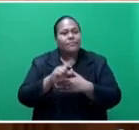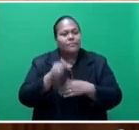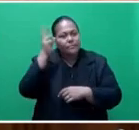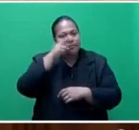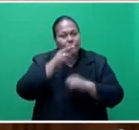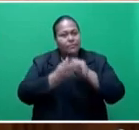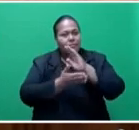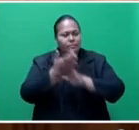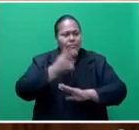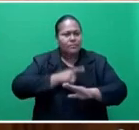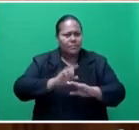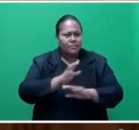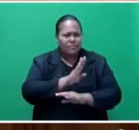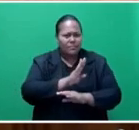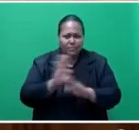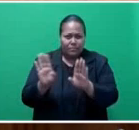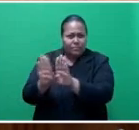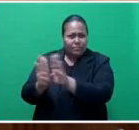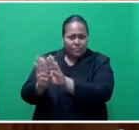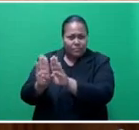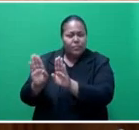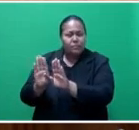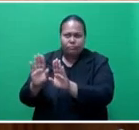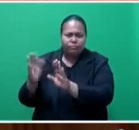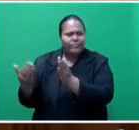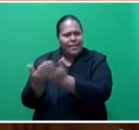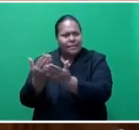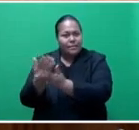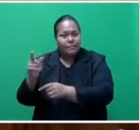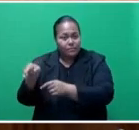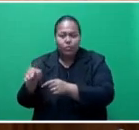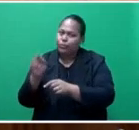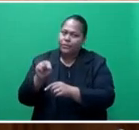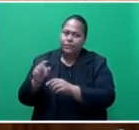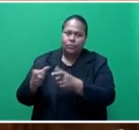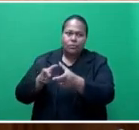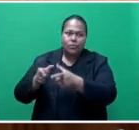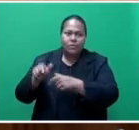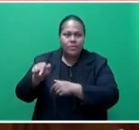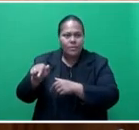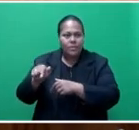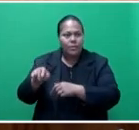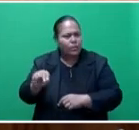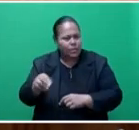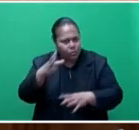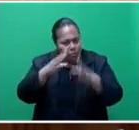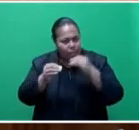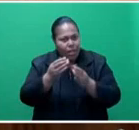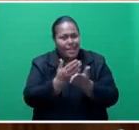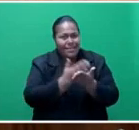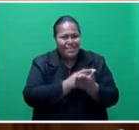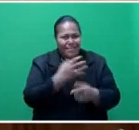those entering our border, which we must continue to manage with stringent measures. There are lessons to be learned from experience in